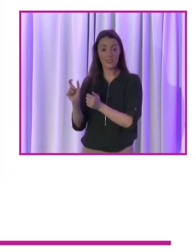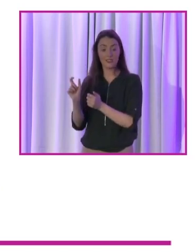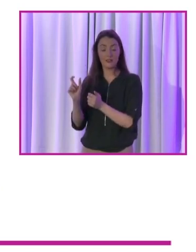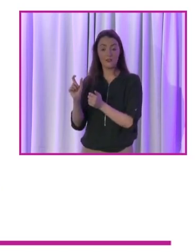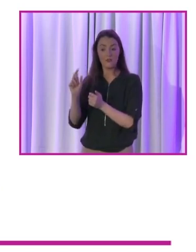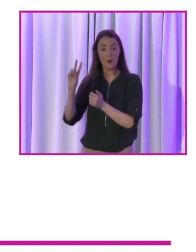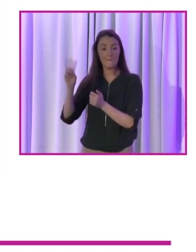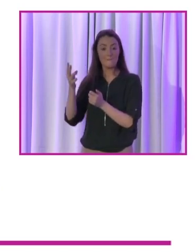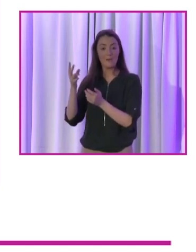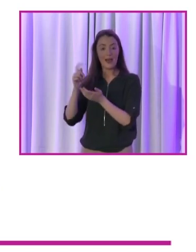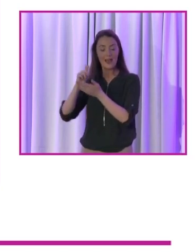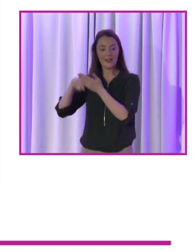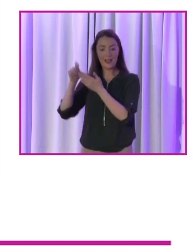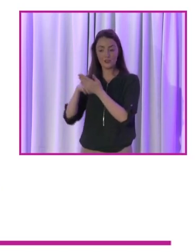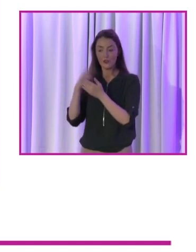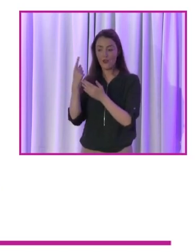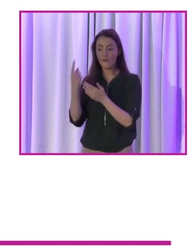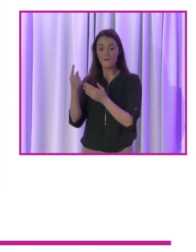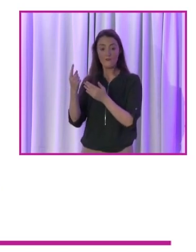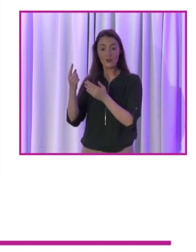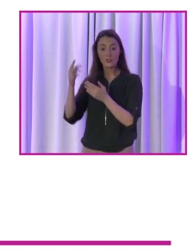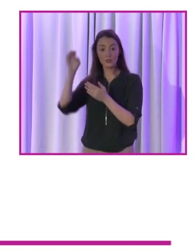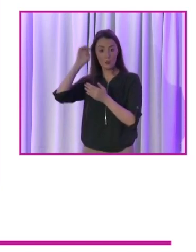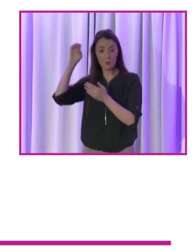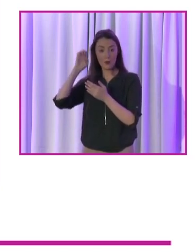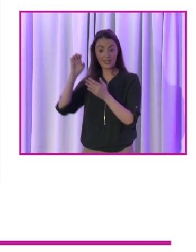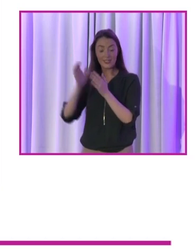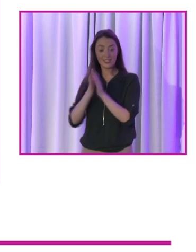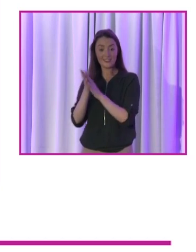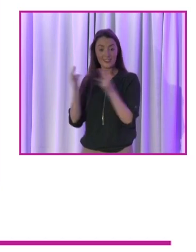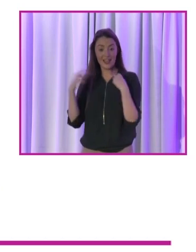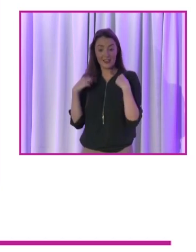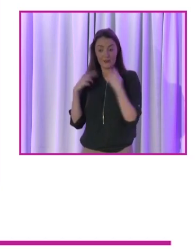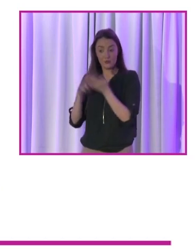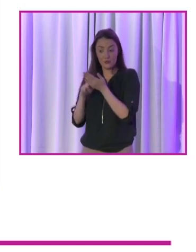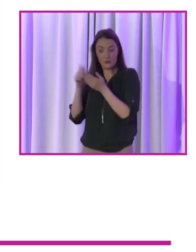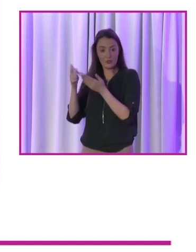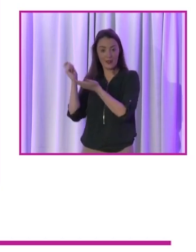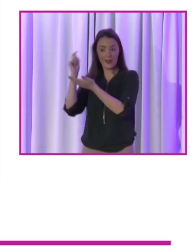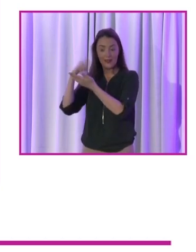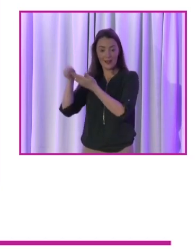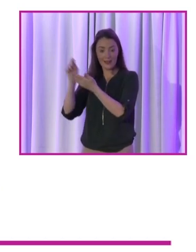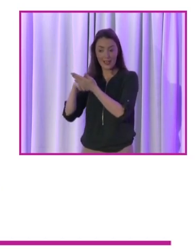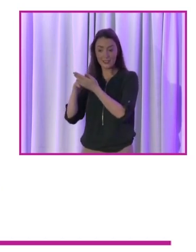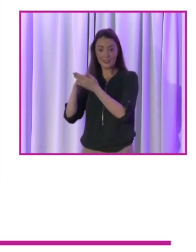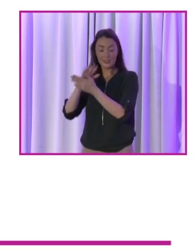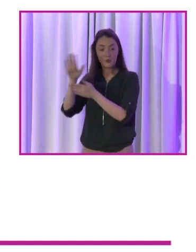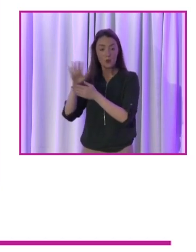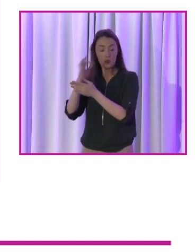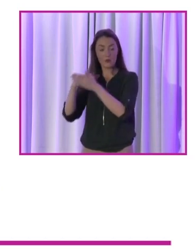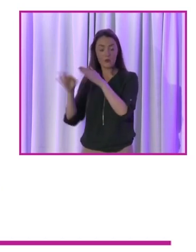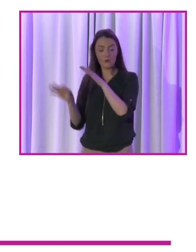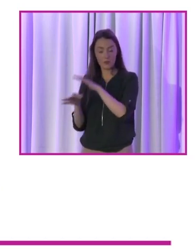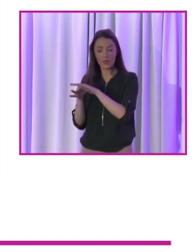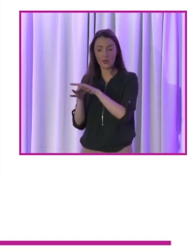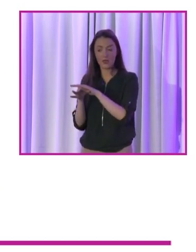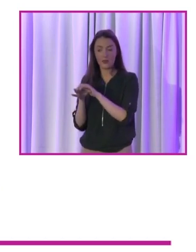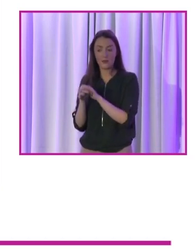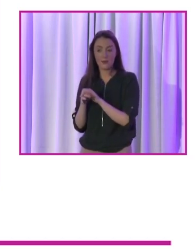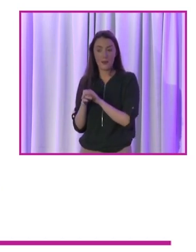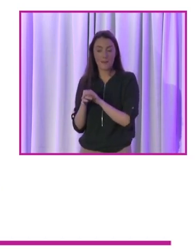who became the first British Sign Language user to be elected into local government. In a case